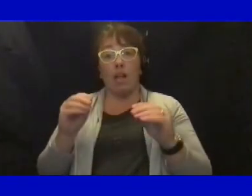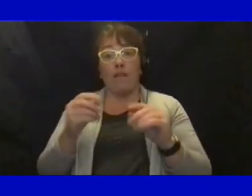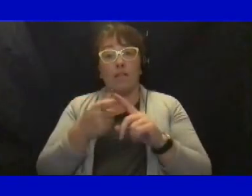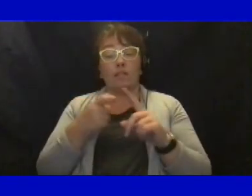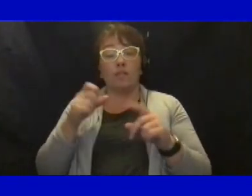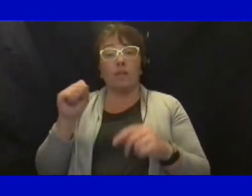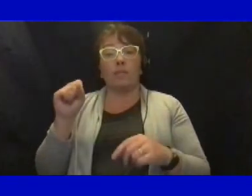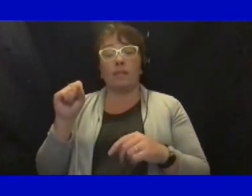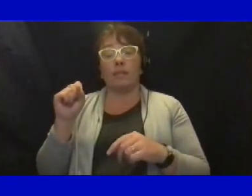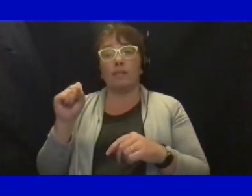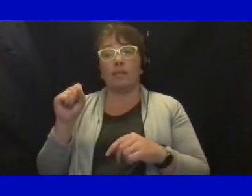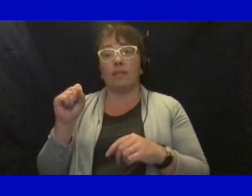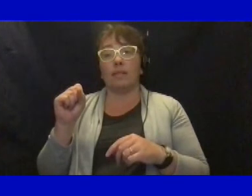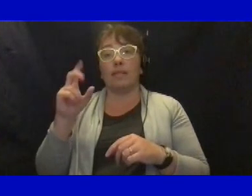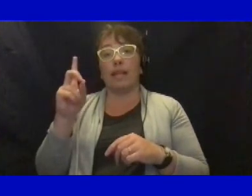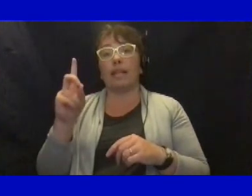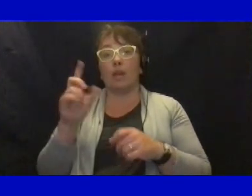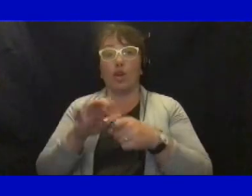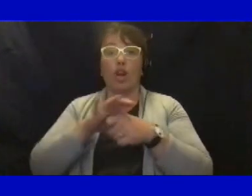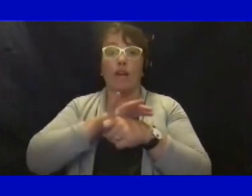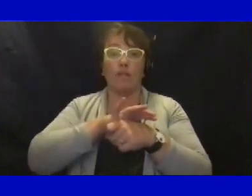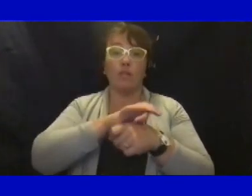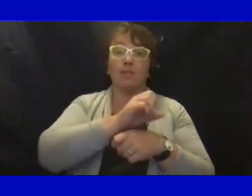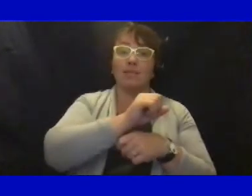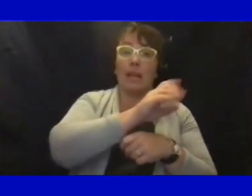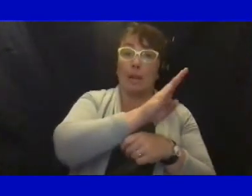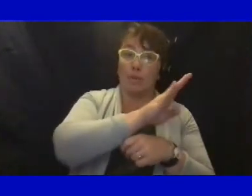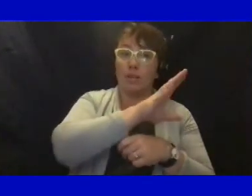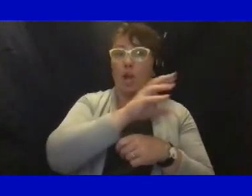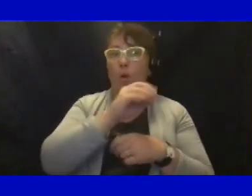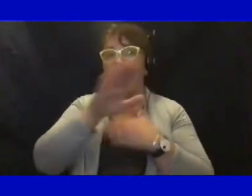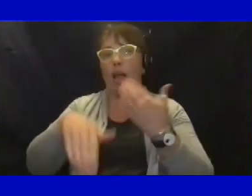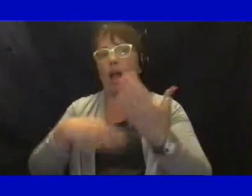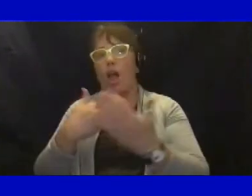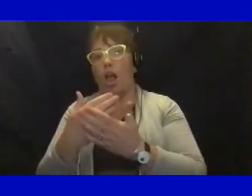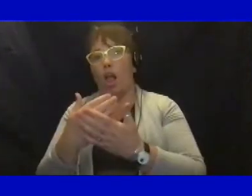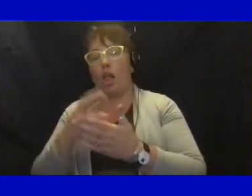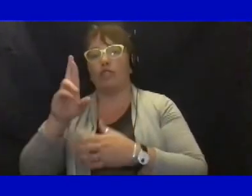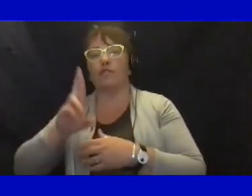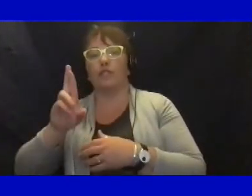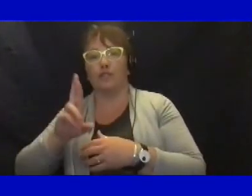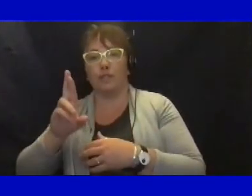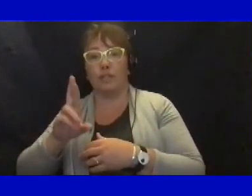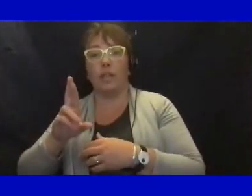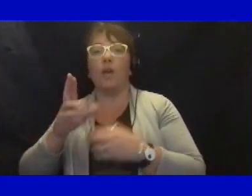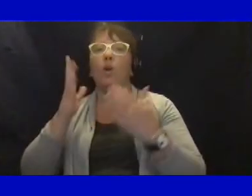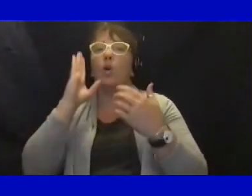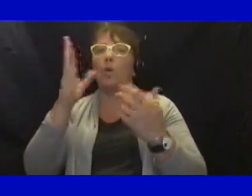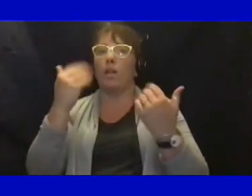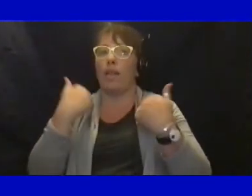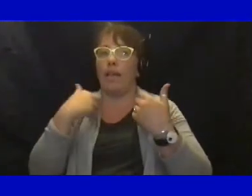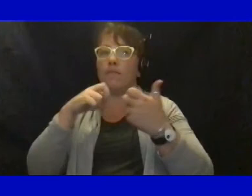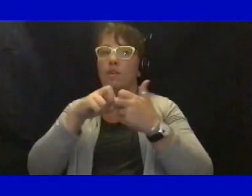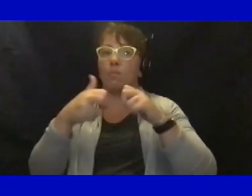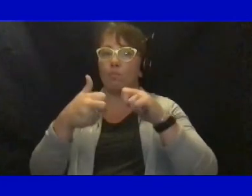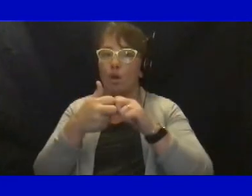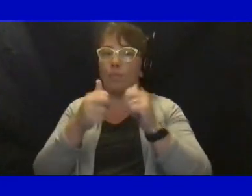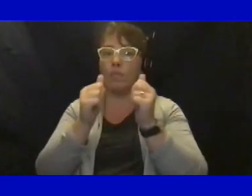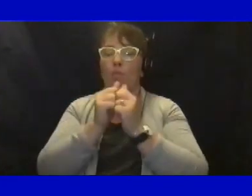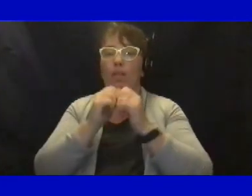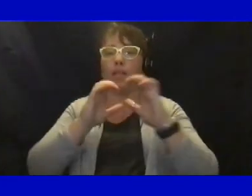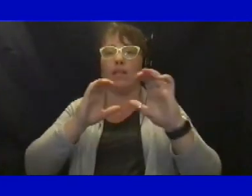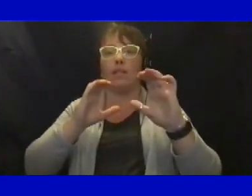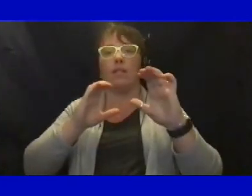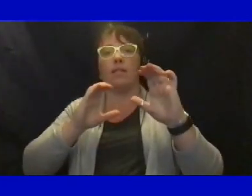Bernardino and all of Riverside. So one challenge we will have is with communication, because the county line literally is sitting right on